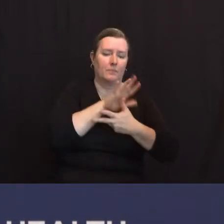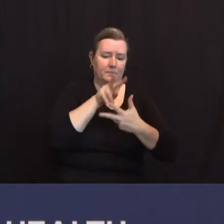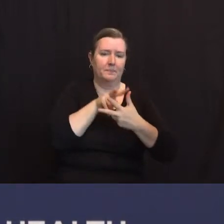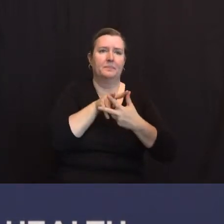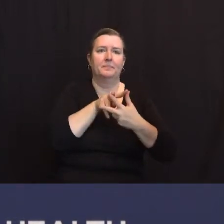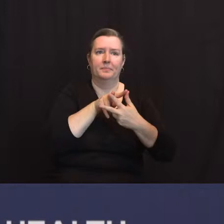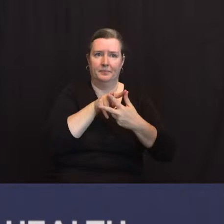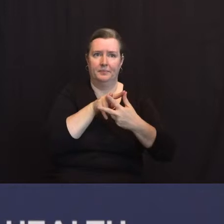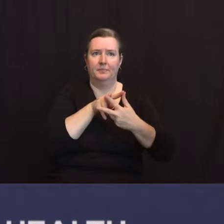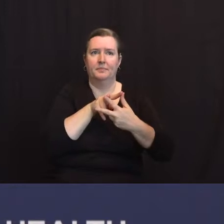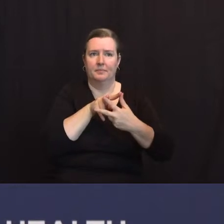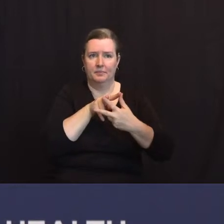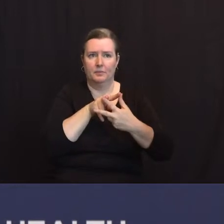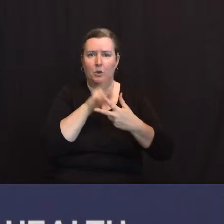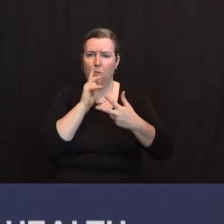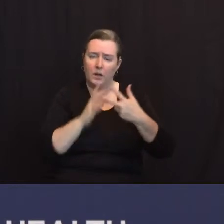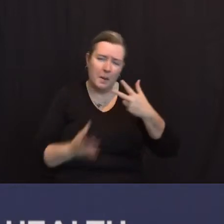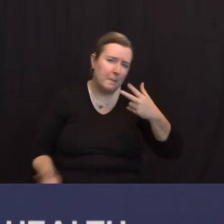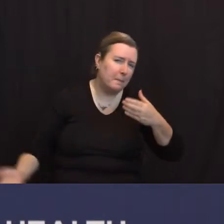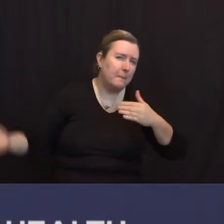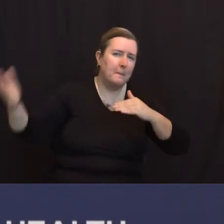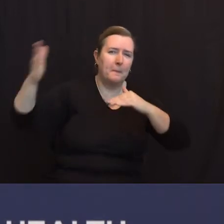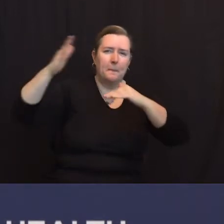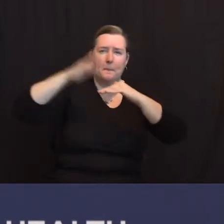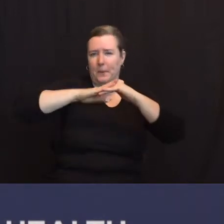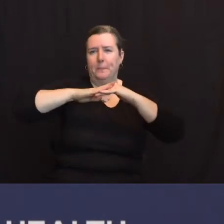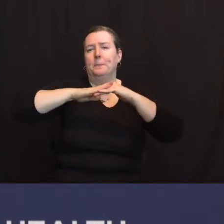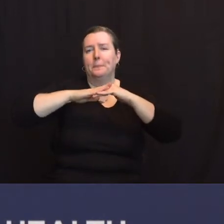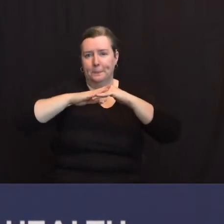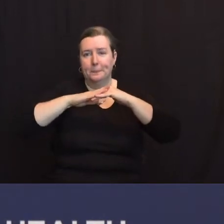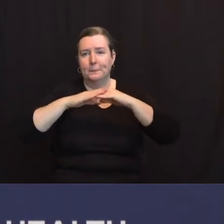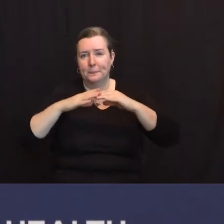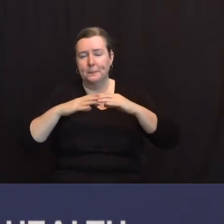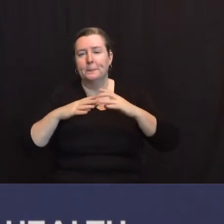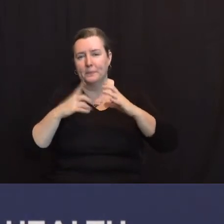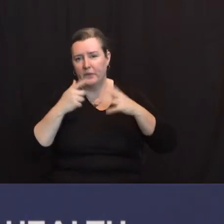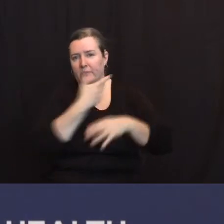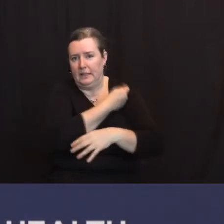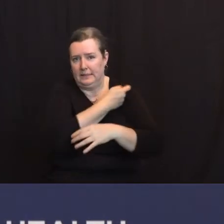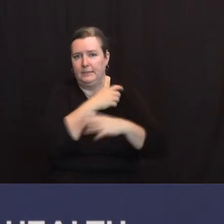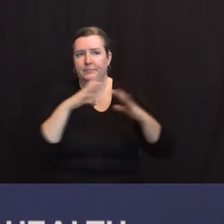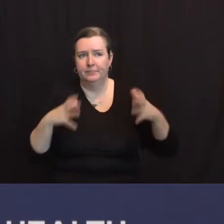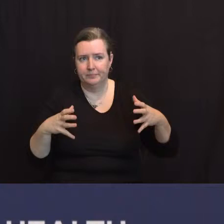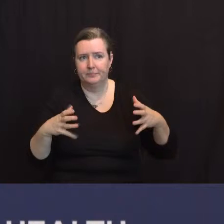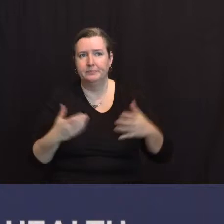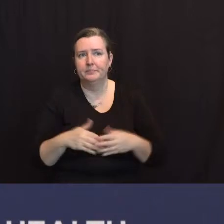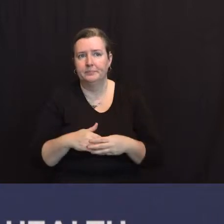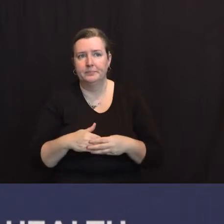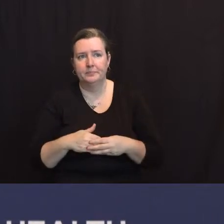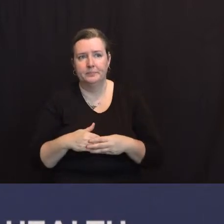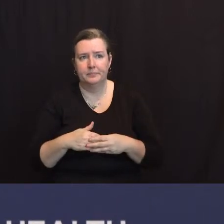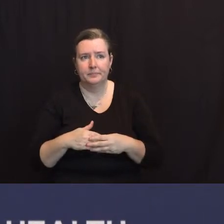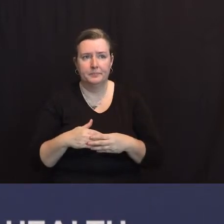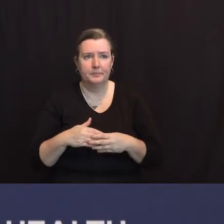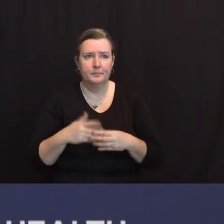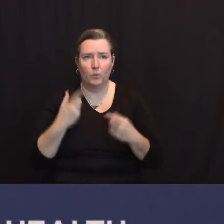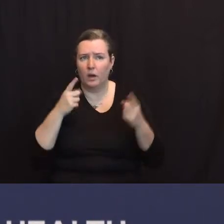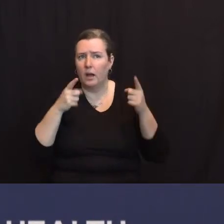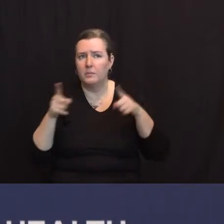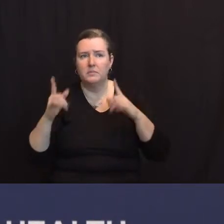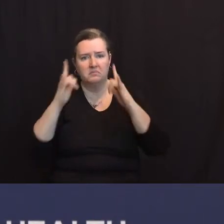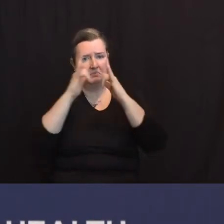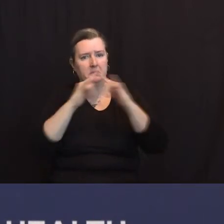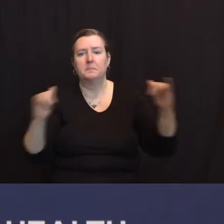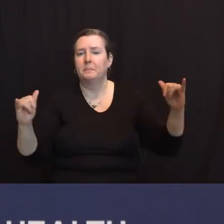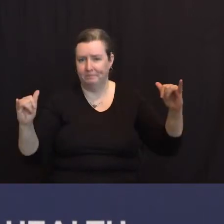increase their supplies, that all comes together in that time frame. And you go not just up